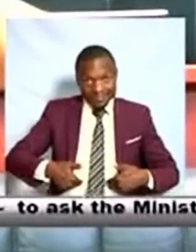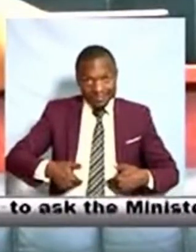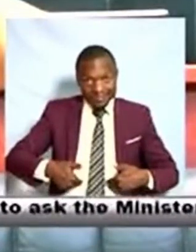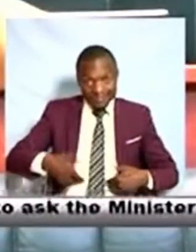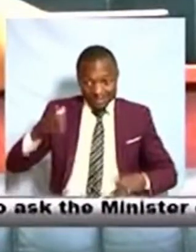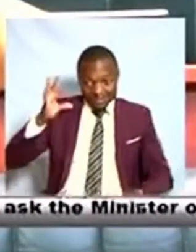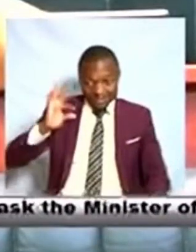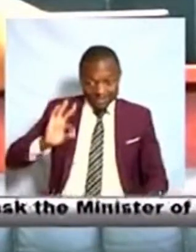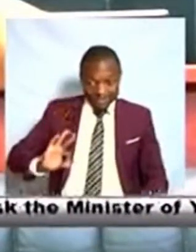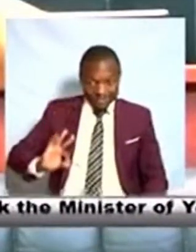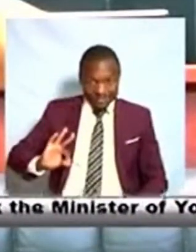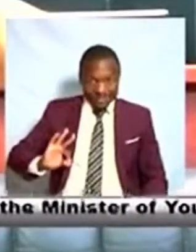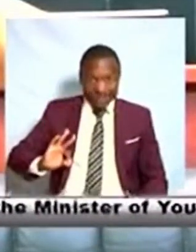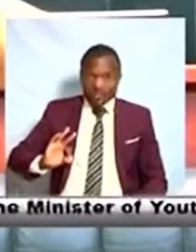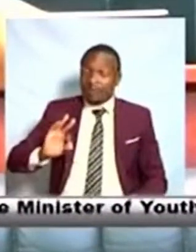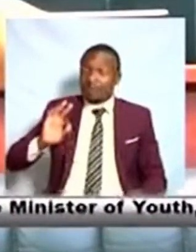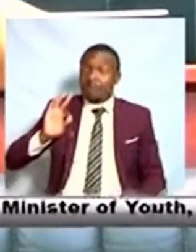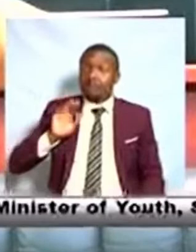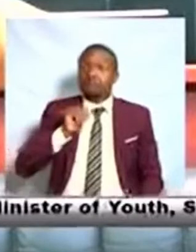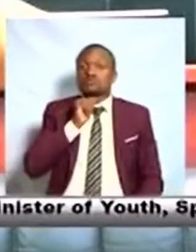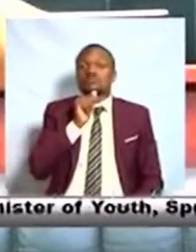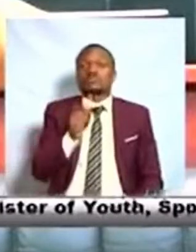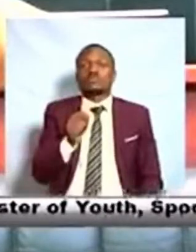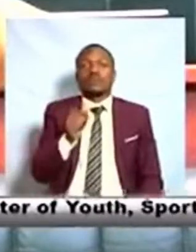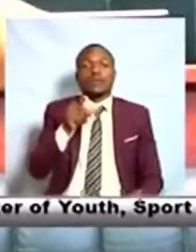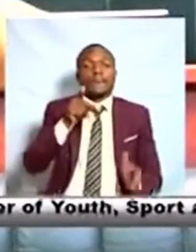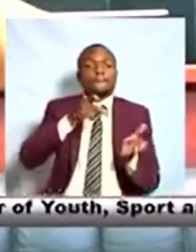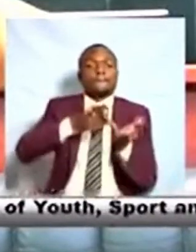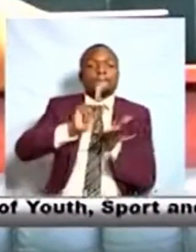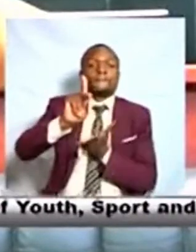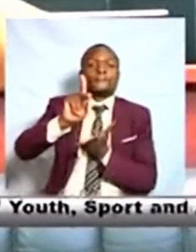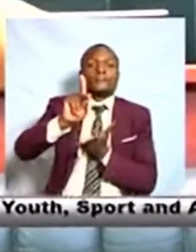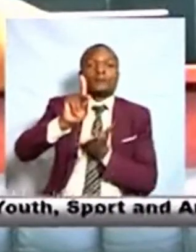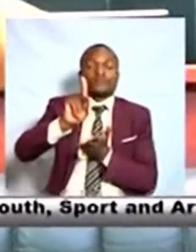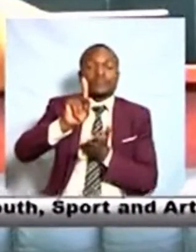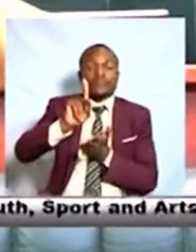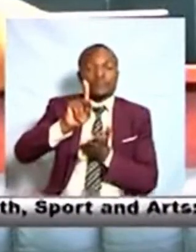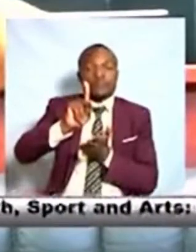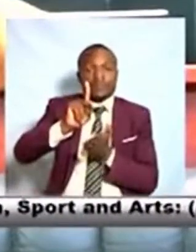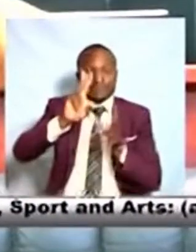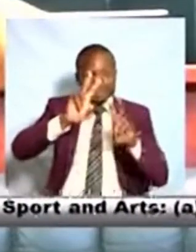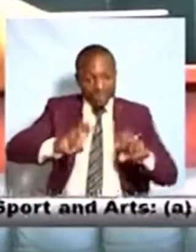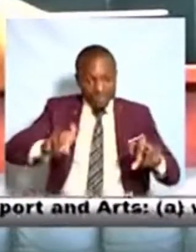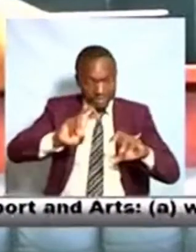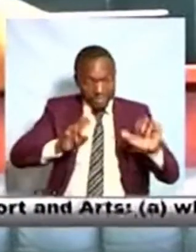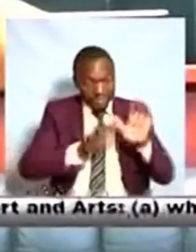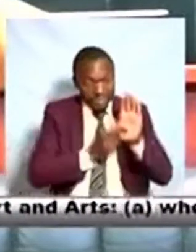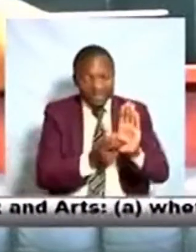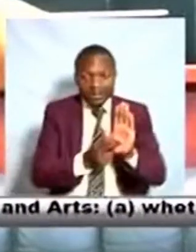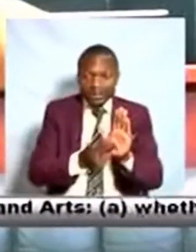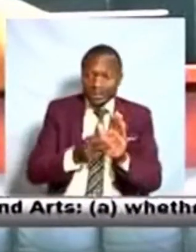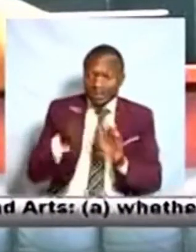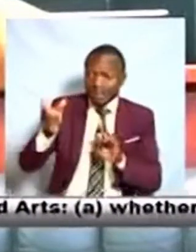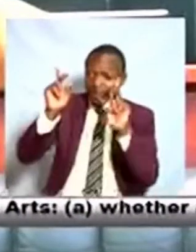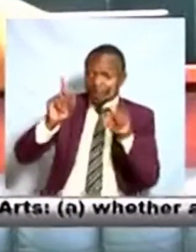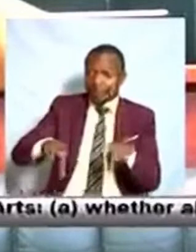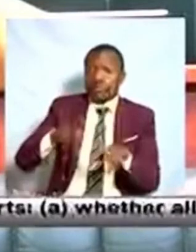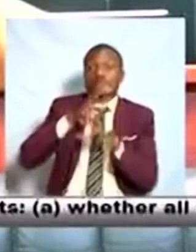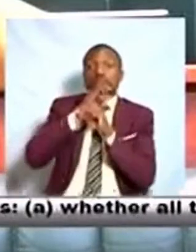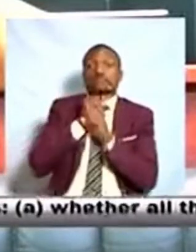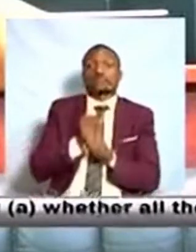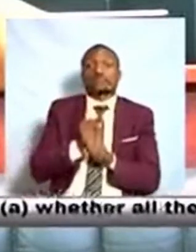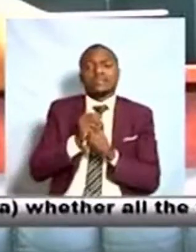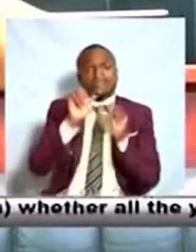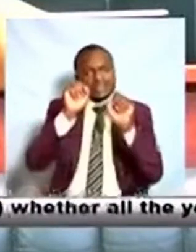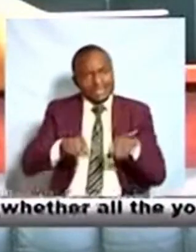beneficiary could not be paid, and investigations have verified that that person was overage. Would